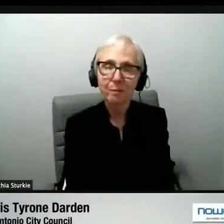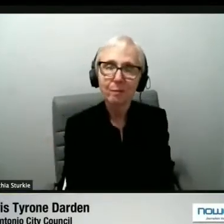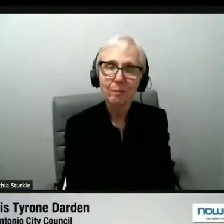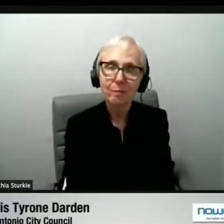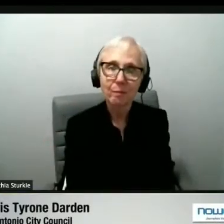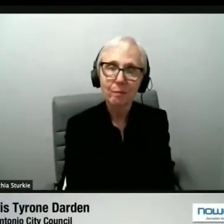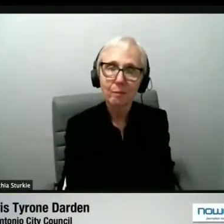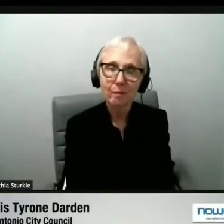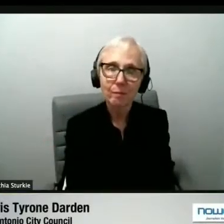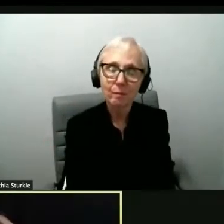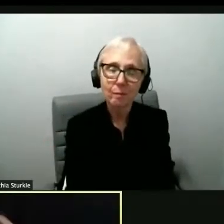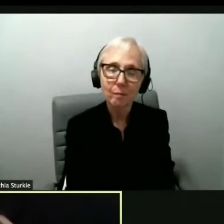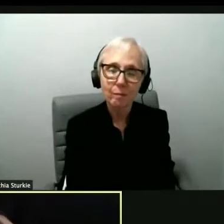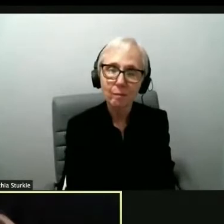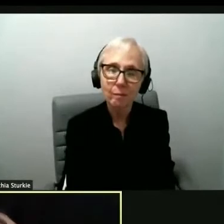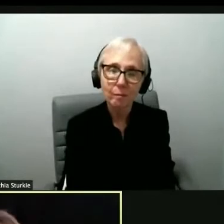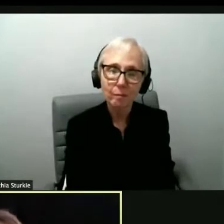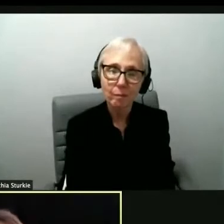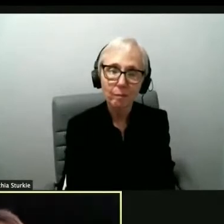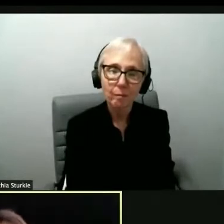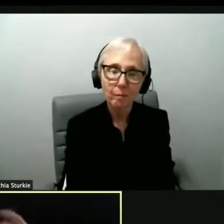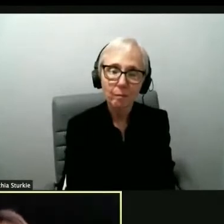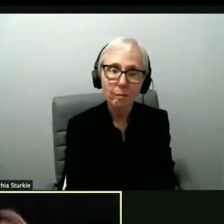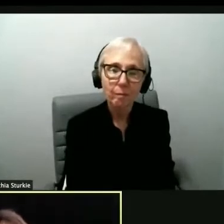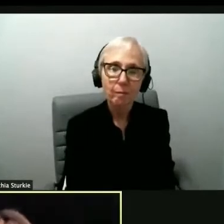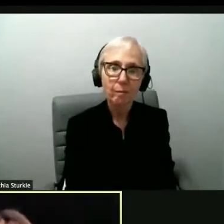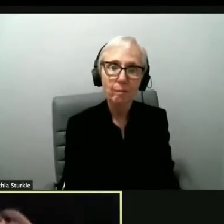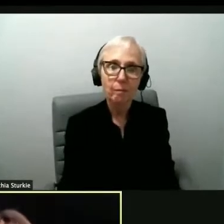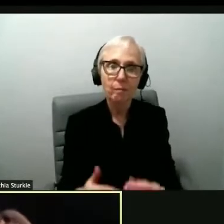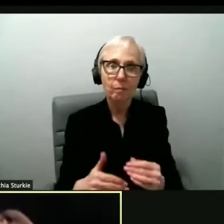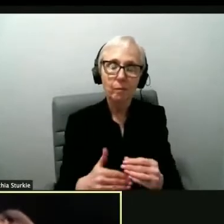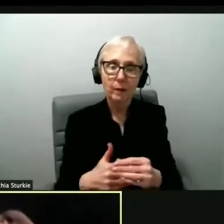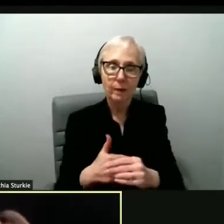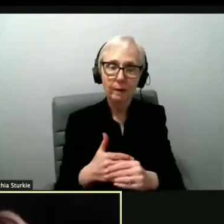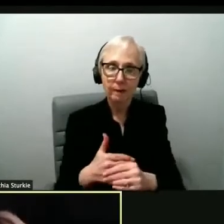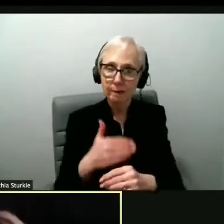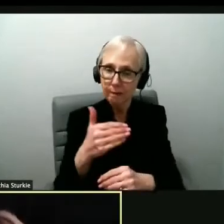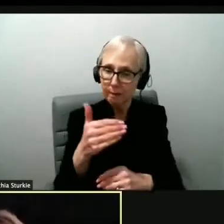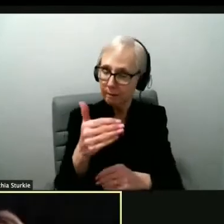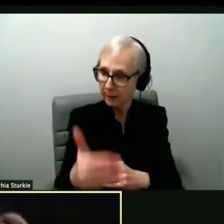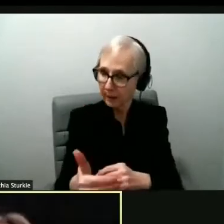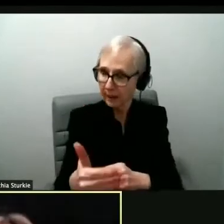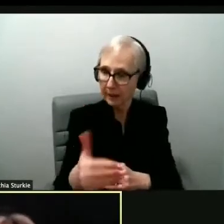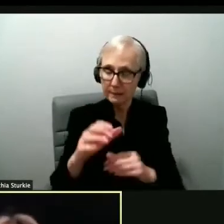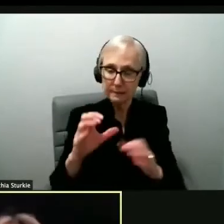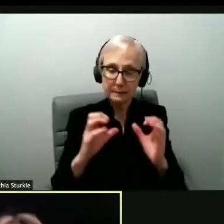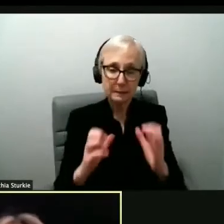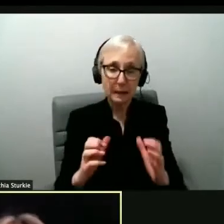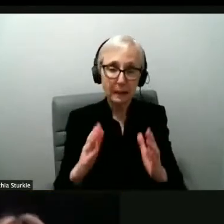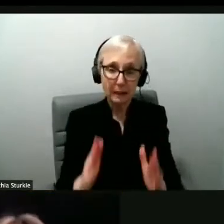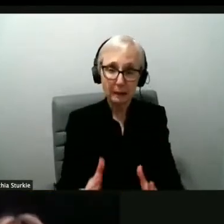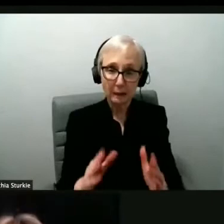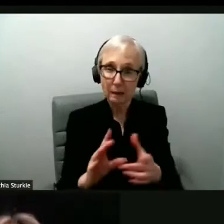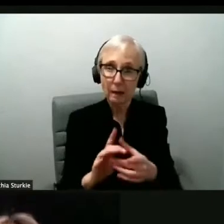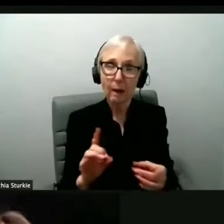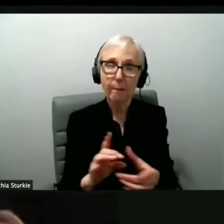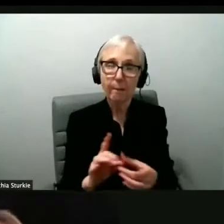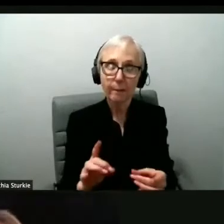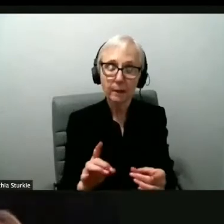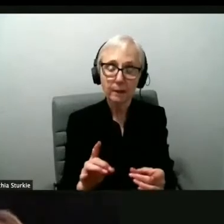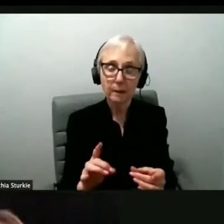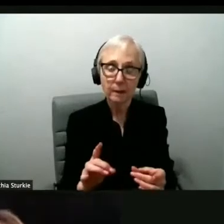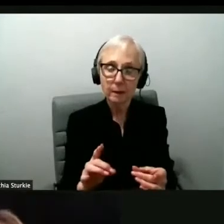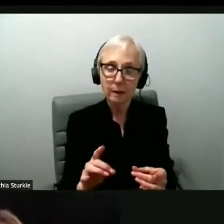Thank you. And the next candidate up is Chris Dawkins. Thank you so much